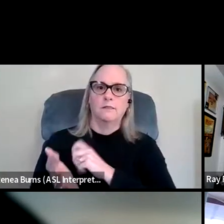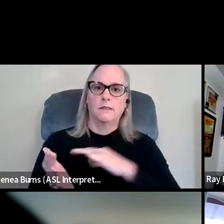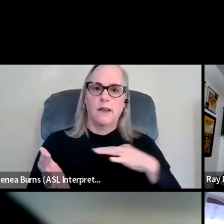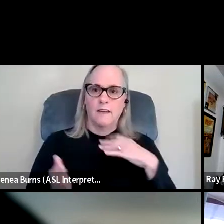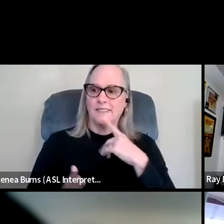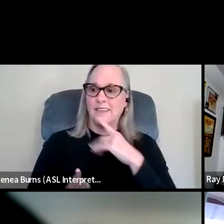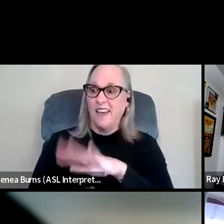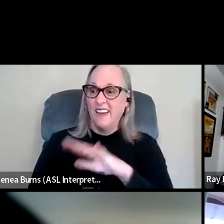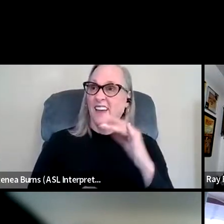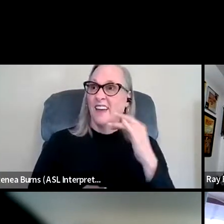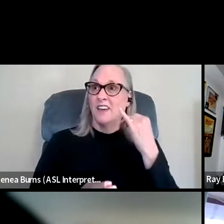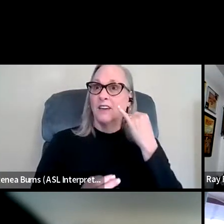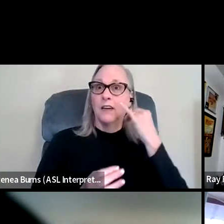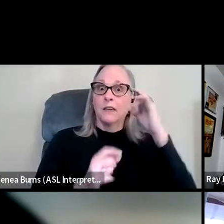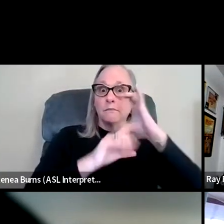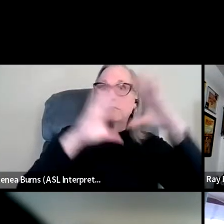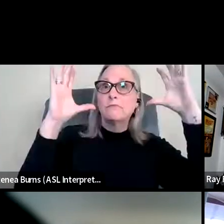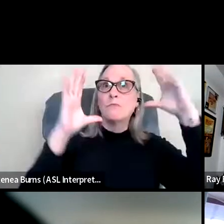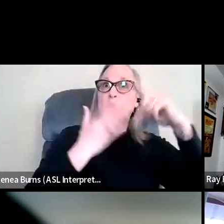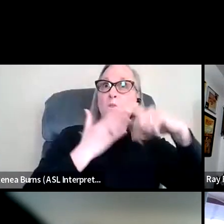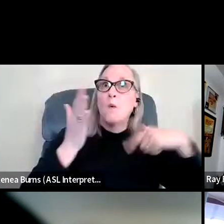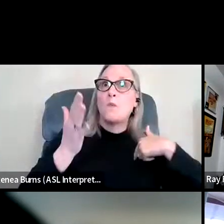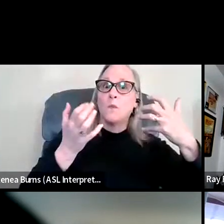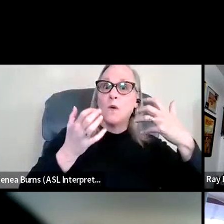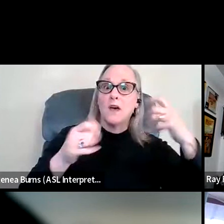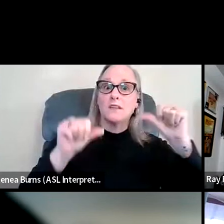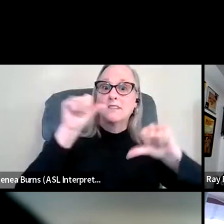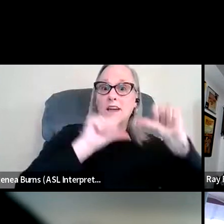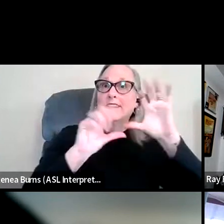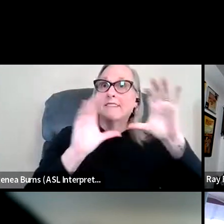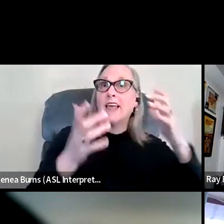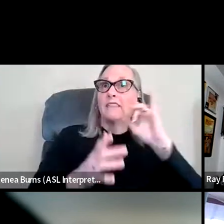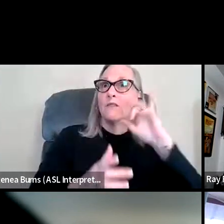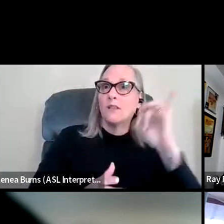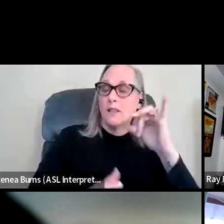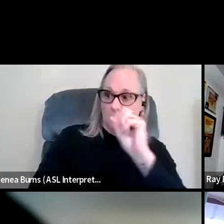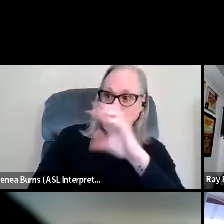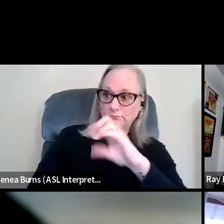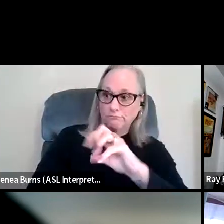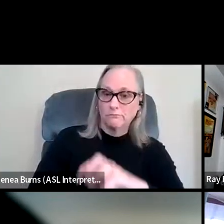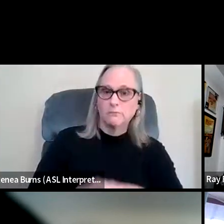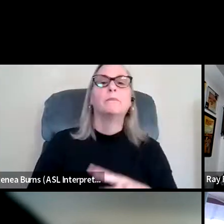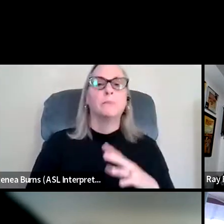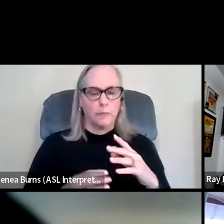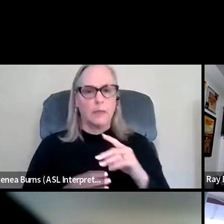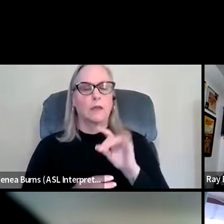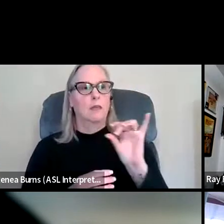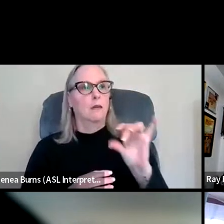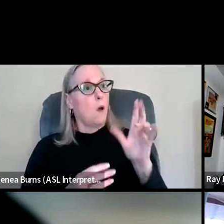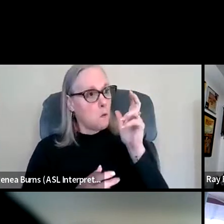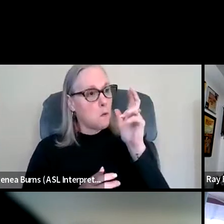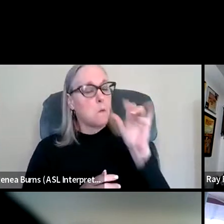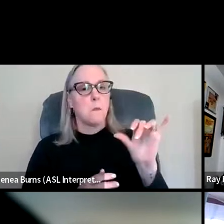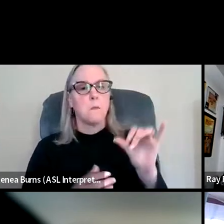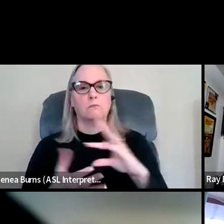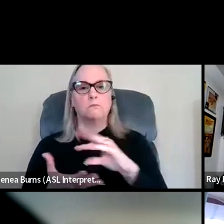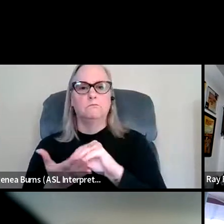world, this is how we would like science classrooms to look. And then that's been baked into the design. Same